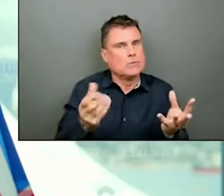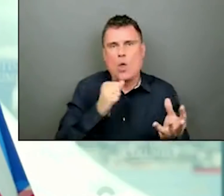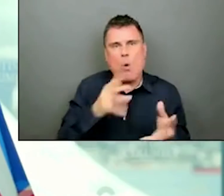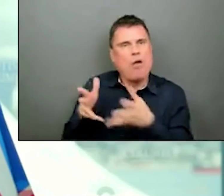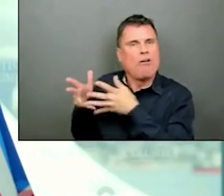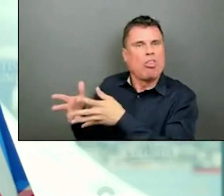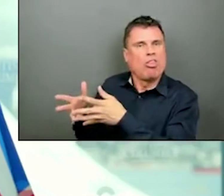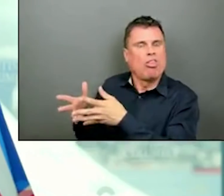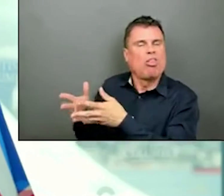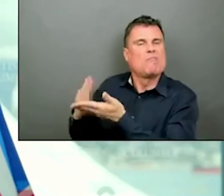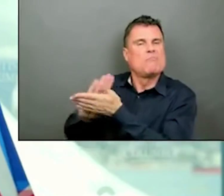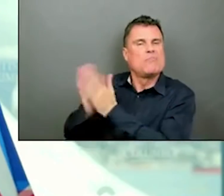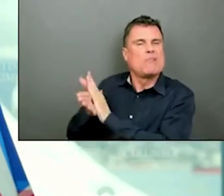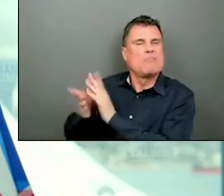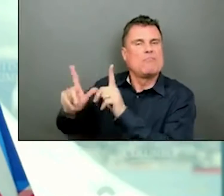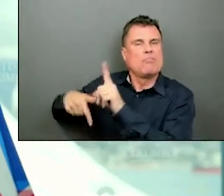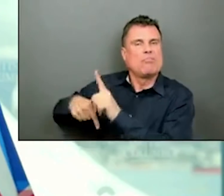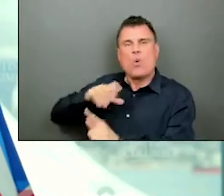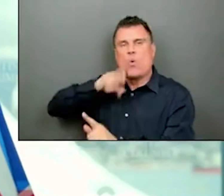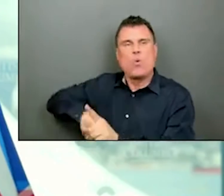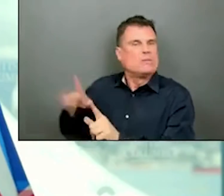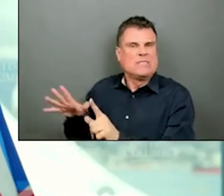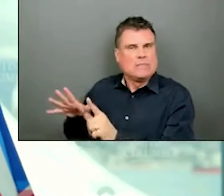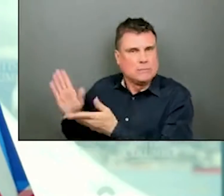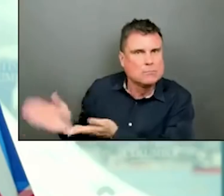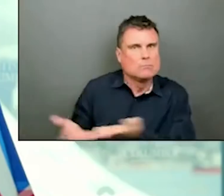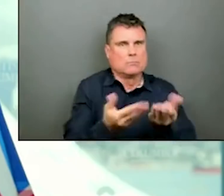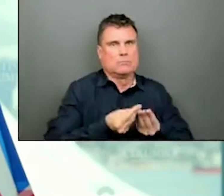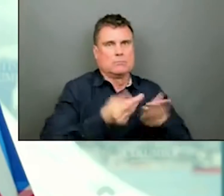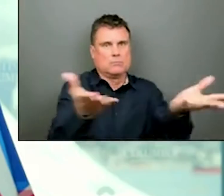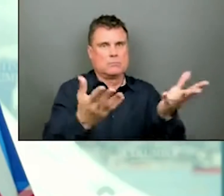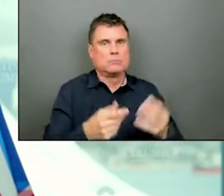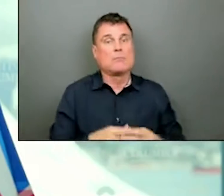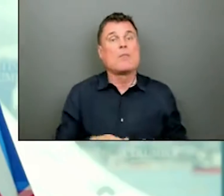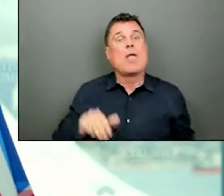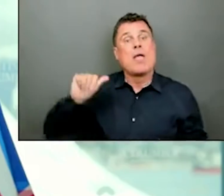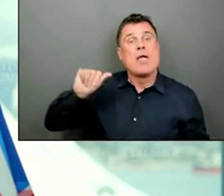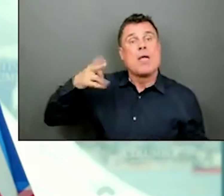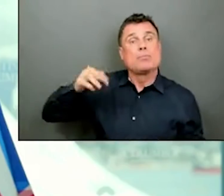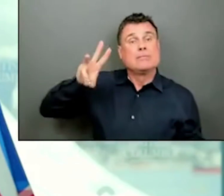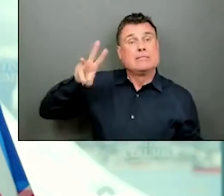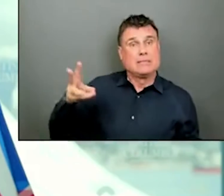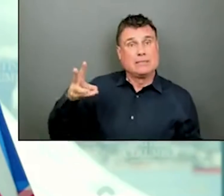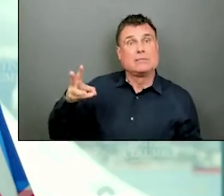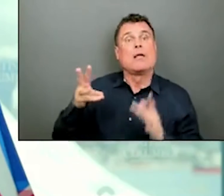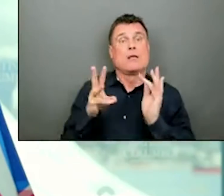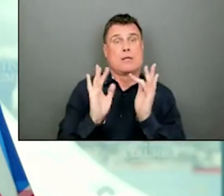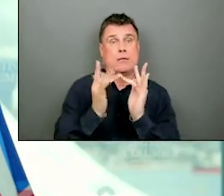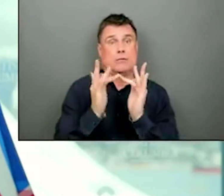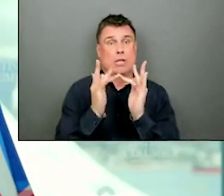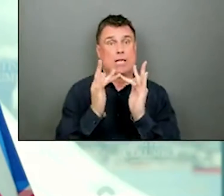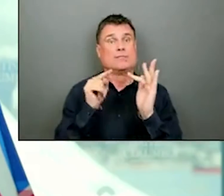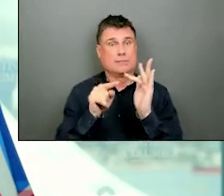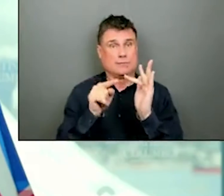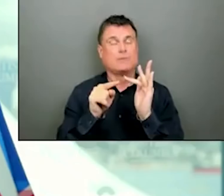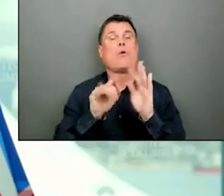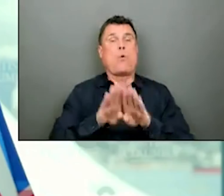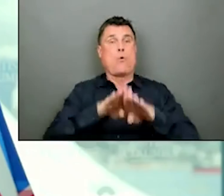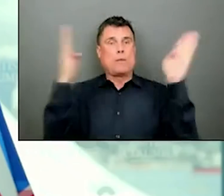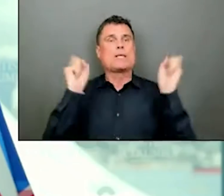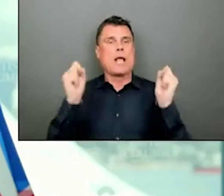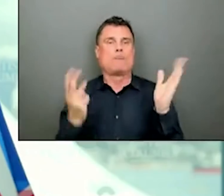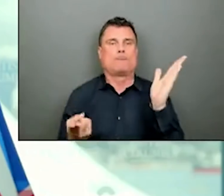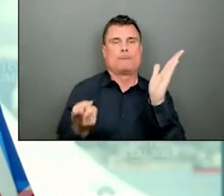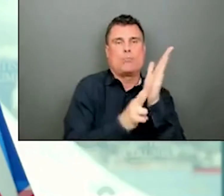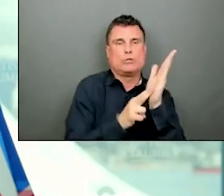as quickly as possible. On Tuesday, April 6th, we launch our online platform and provincial hotline for registering and booking hundreds of